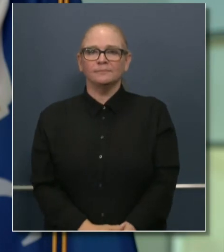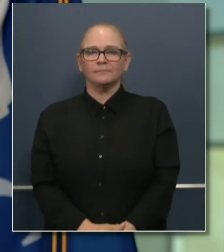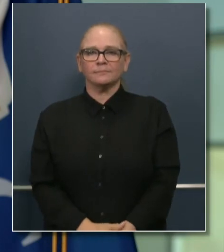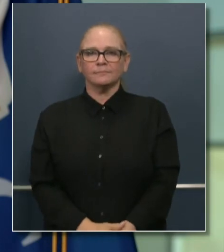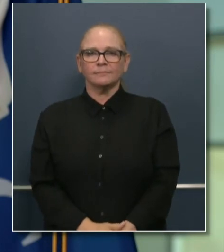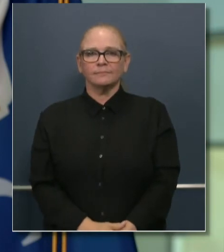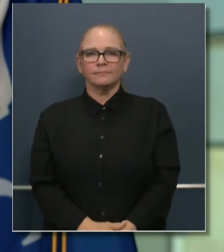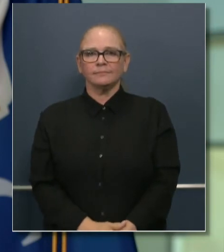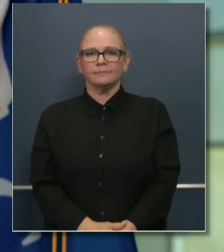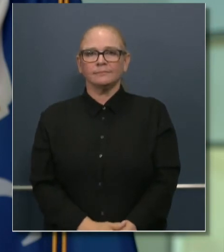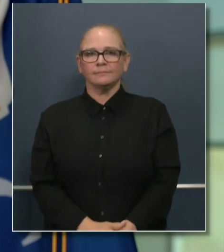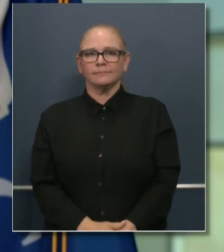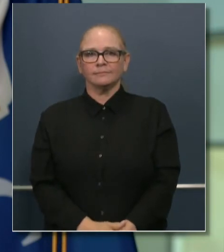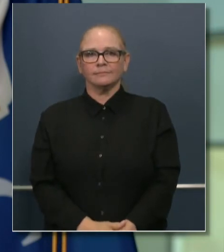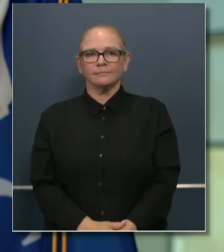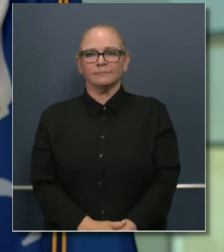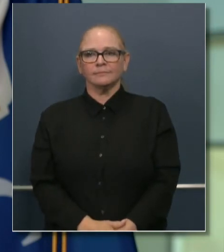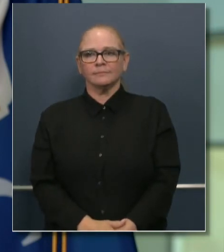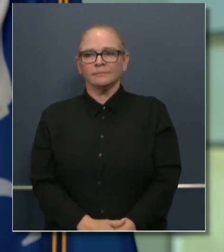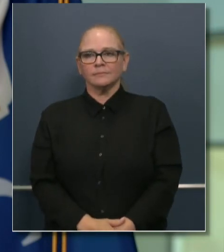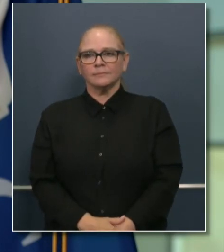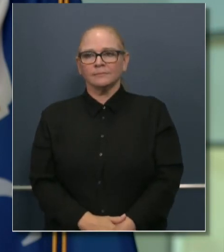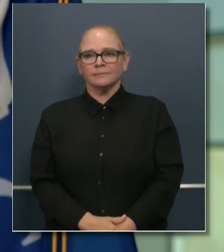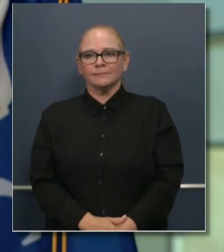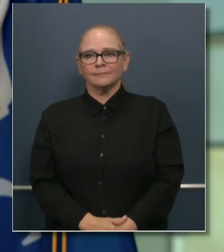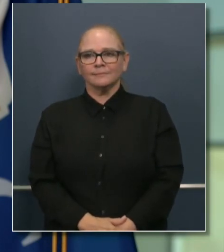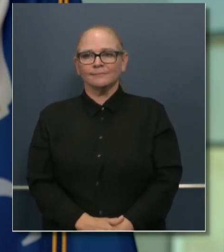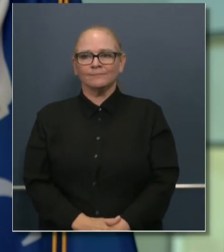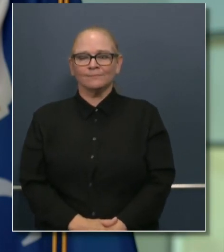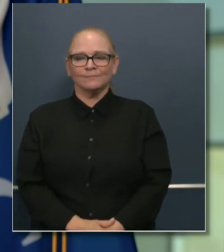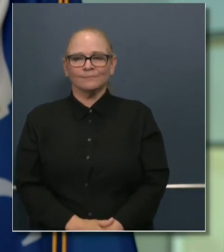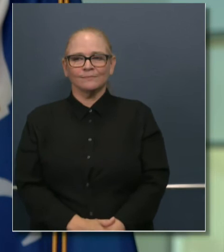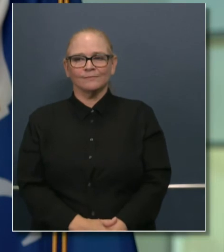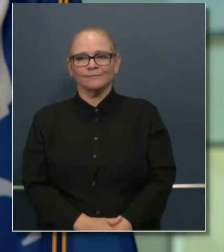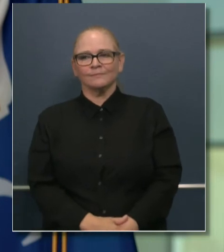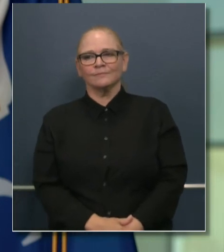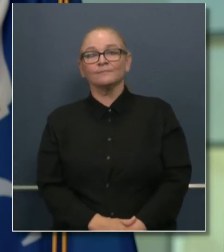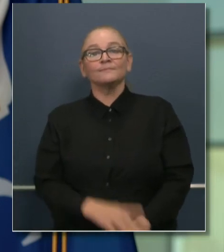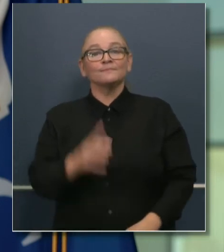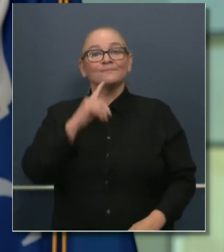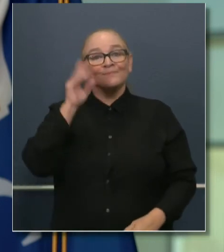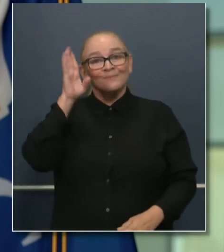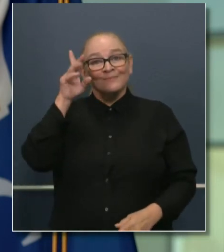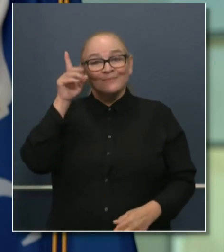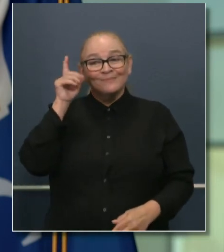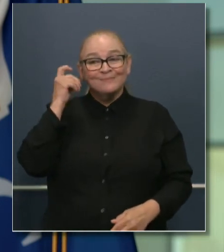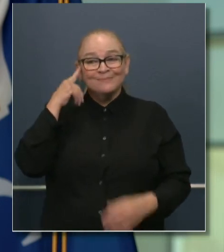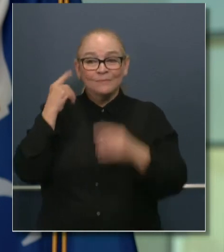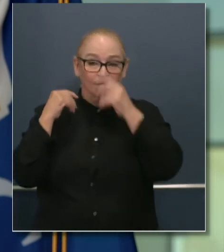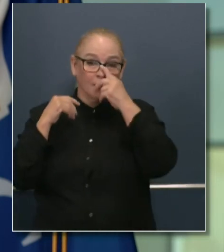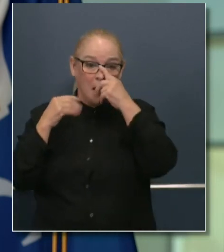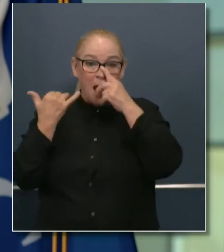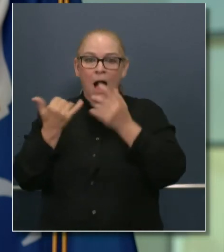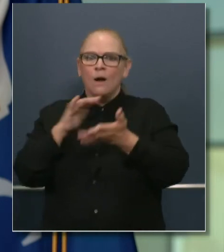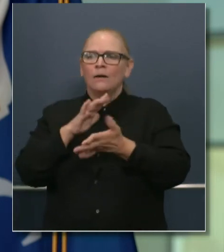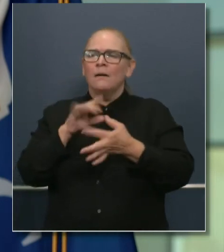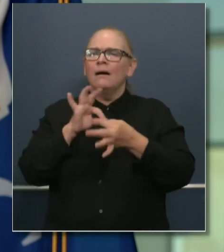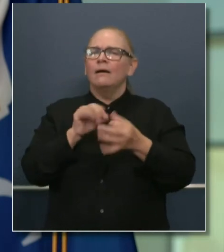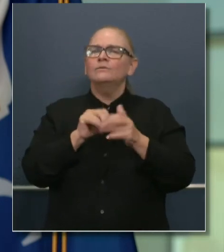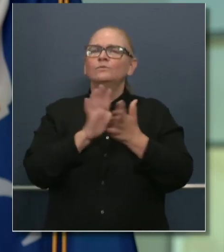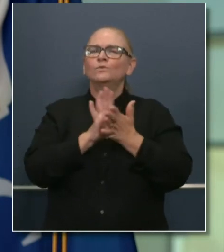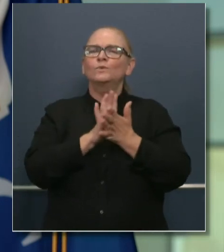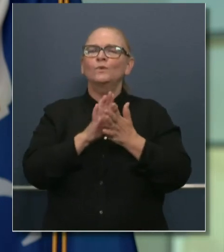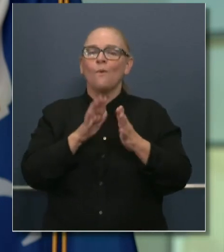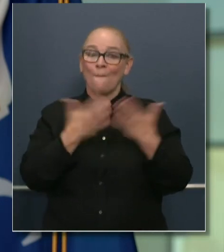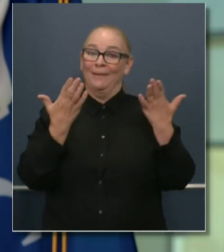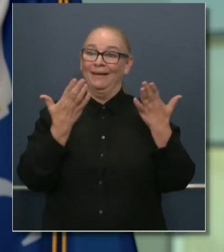Hi, Governor. Thank you for taking my question. As schools get ready to reopen distance learning, and the vast majority of them, there